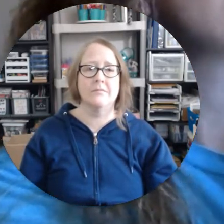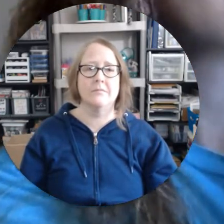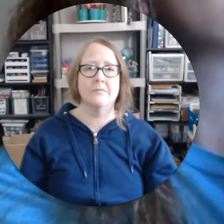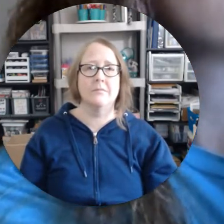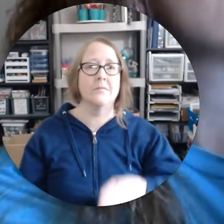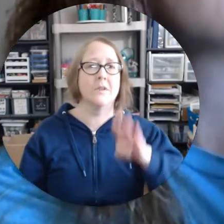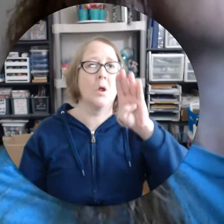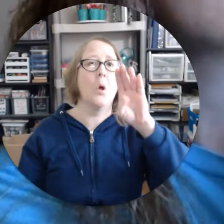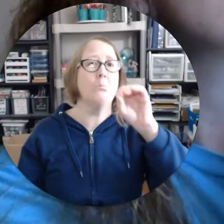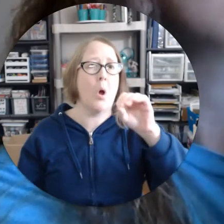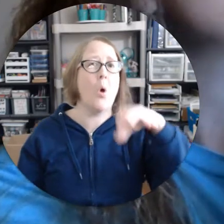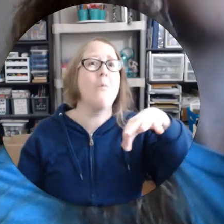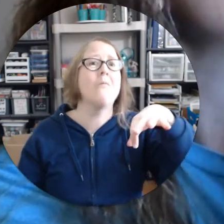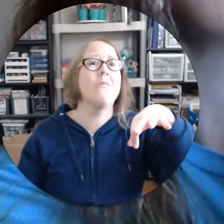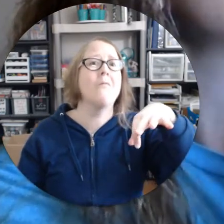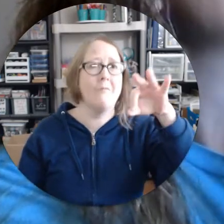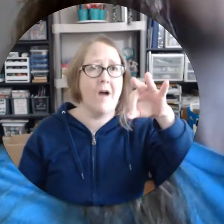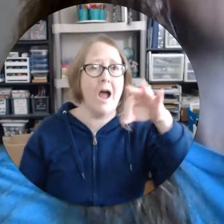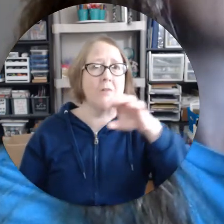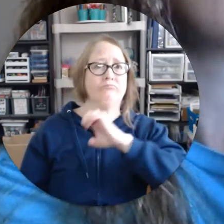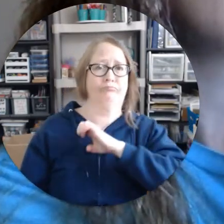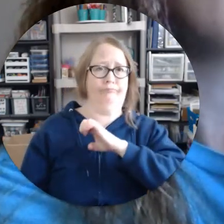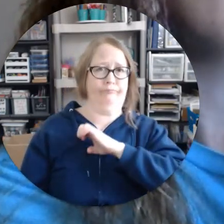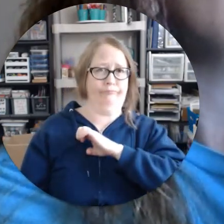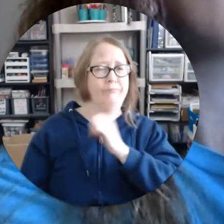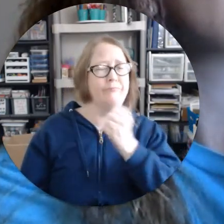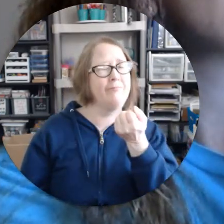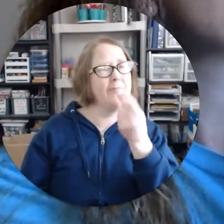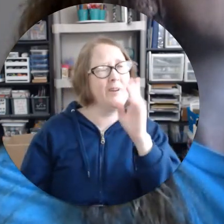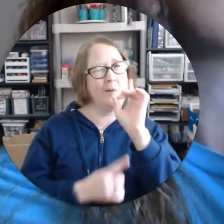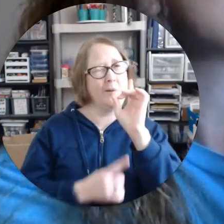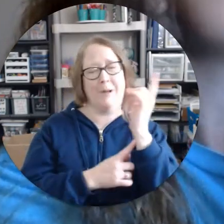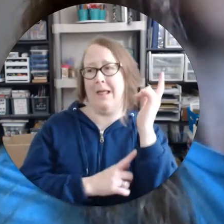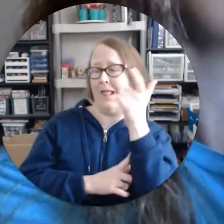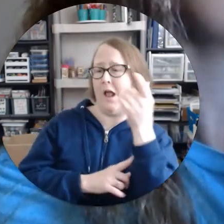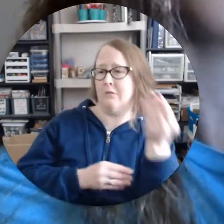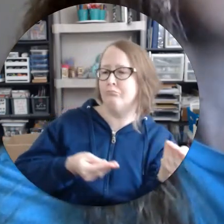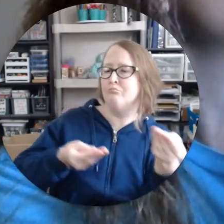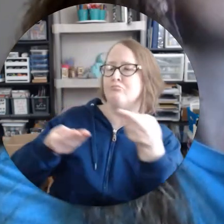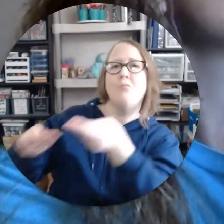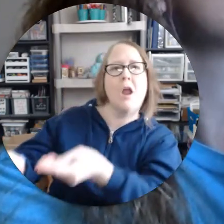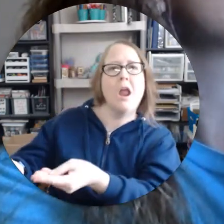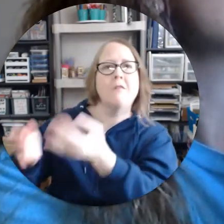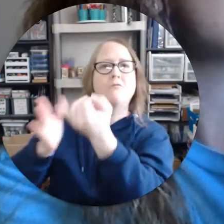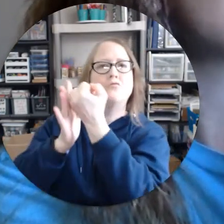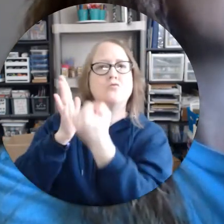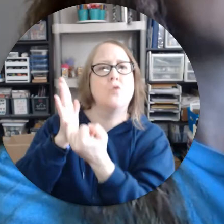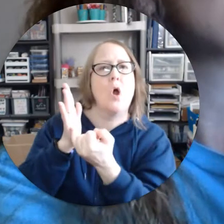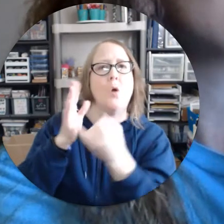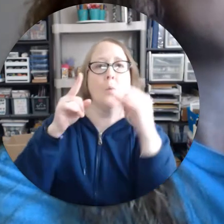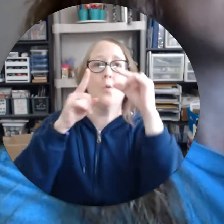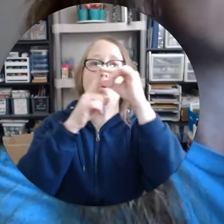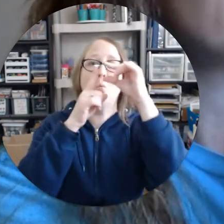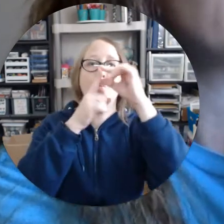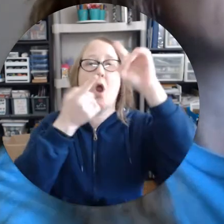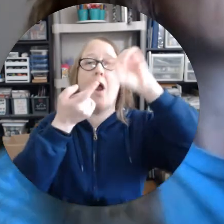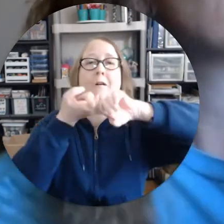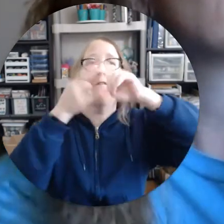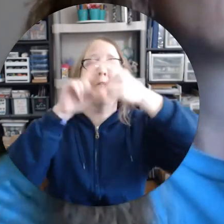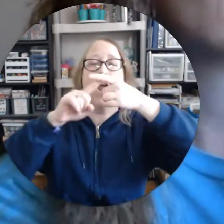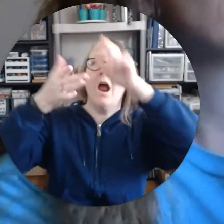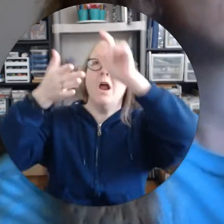Bo found Esperanza a few minutes later and handed her a drawing with the word "friend" written above